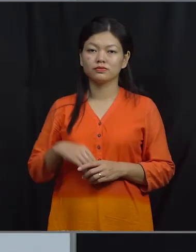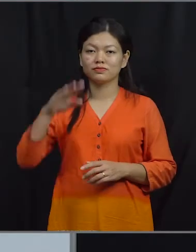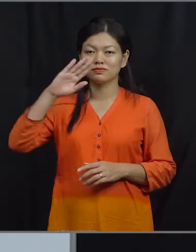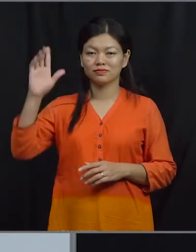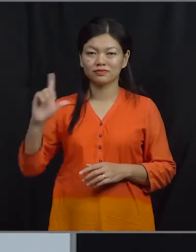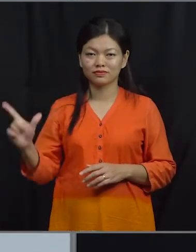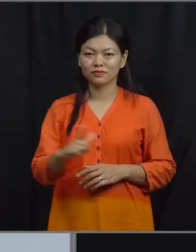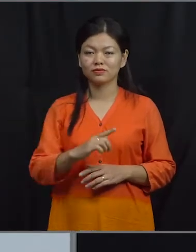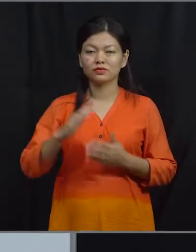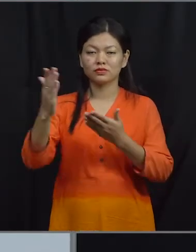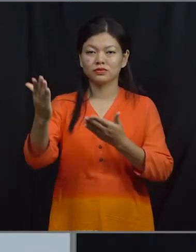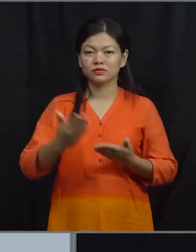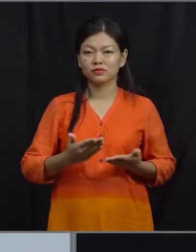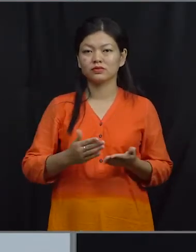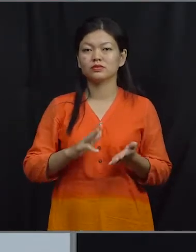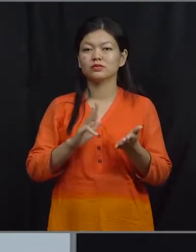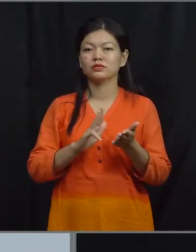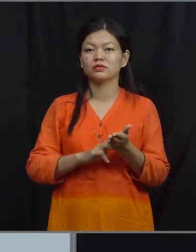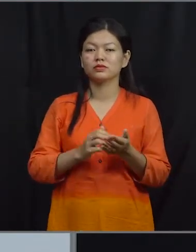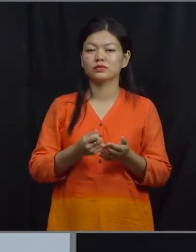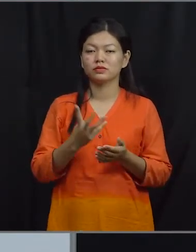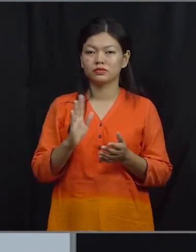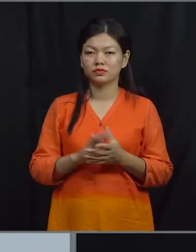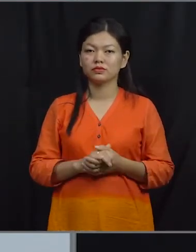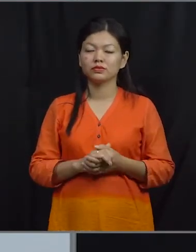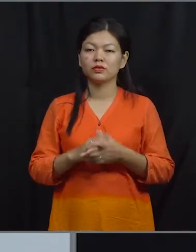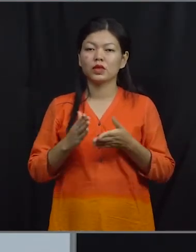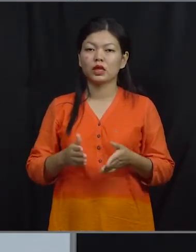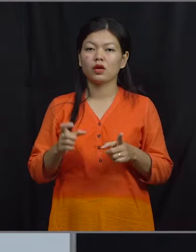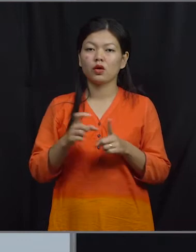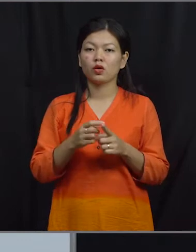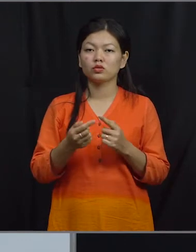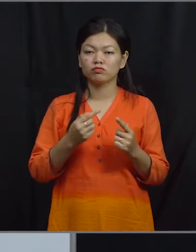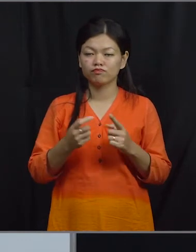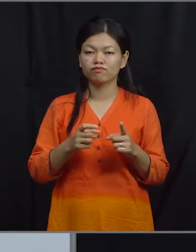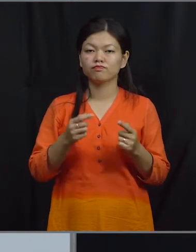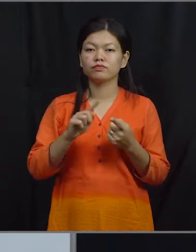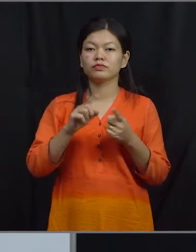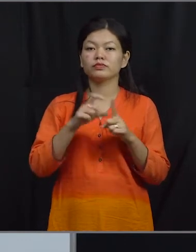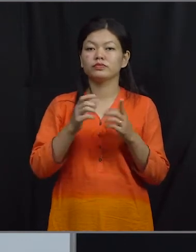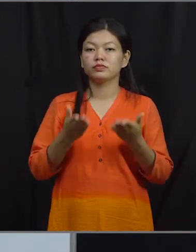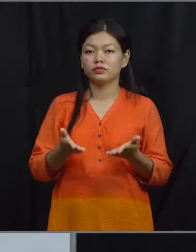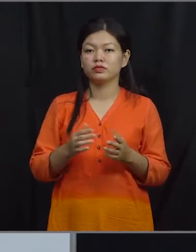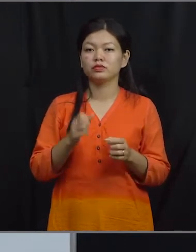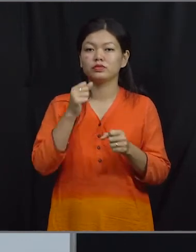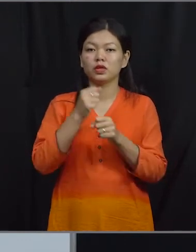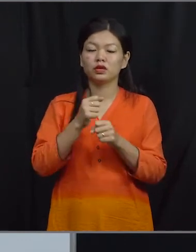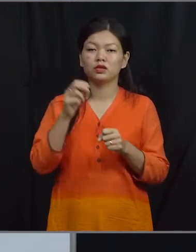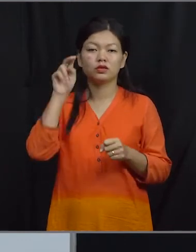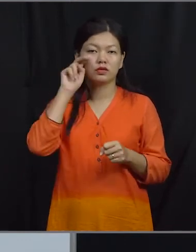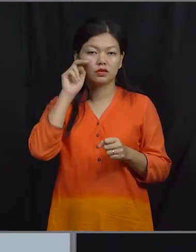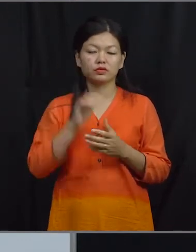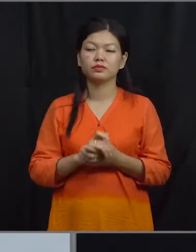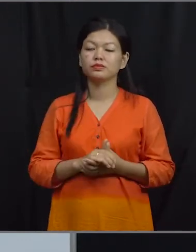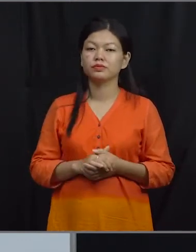Hello everyone, welcome back to Digital Lesson for Students by Department of School Education, Nagaland. I am T. Punguri from C.D. King Higher Secondary School, Jotsama,